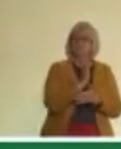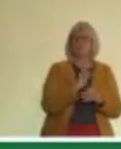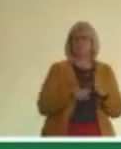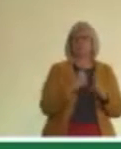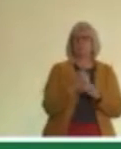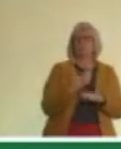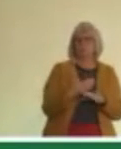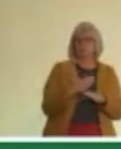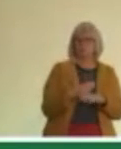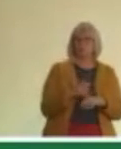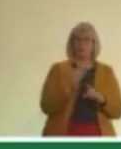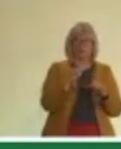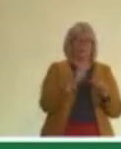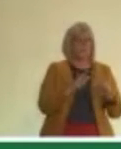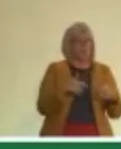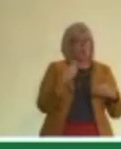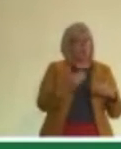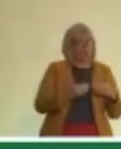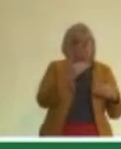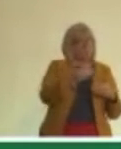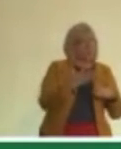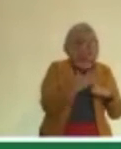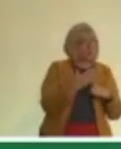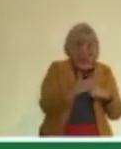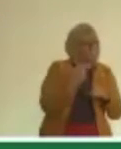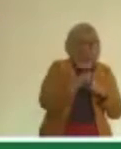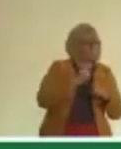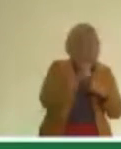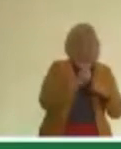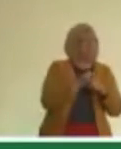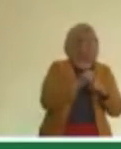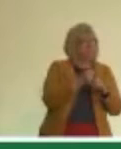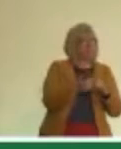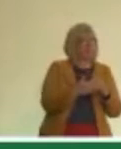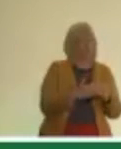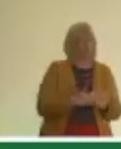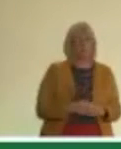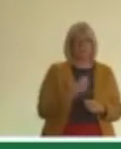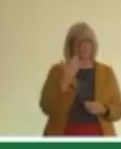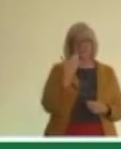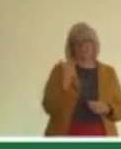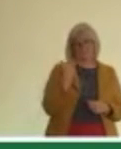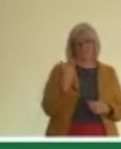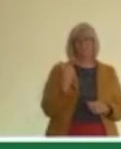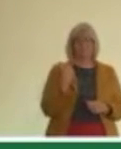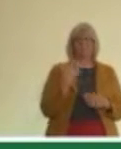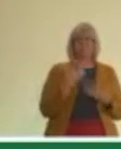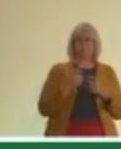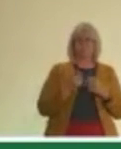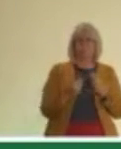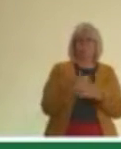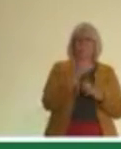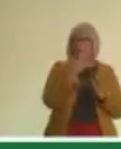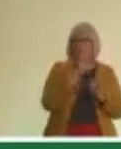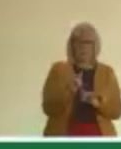to go and there is a lot of work and persistence to get there. But just this year, new pilots were announced in East Finchley and